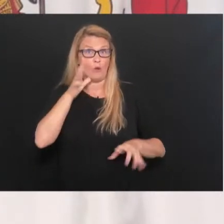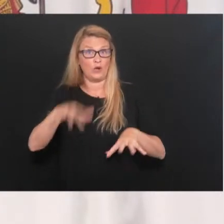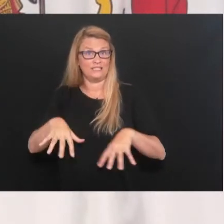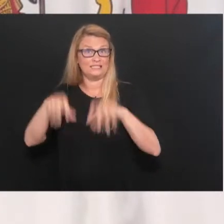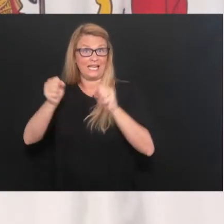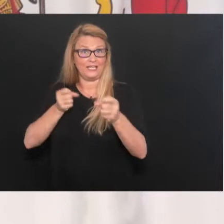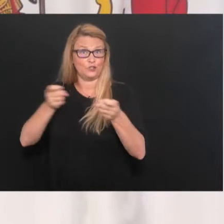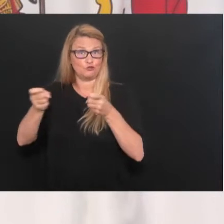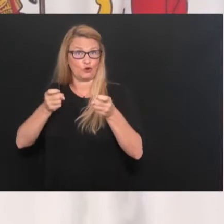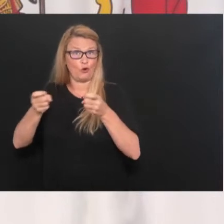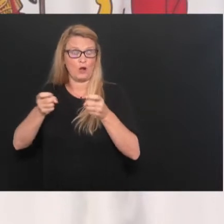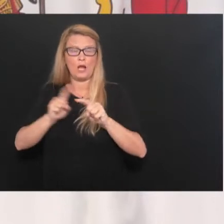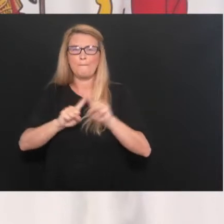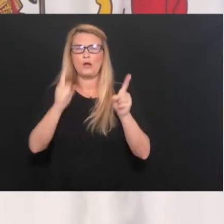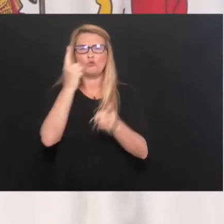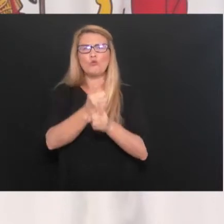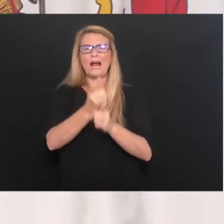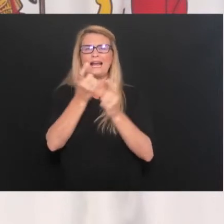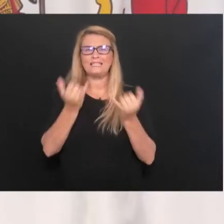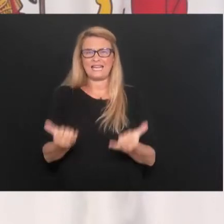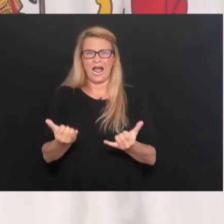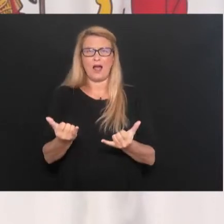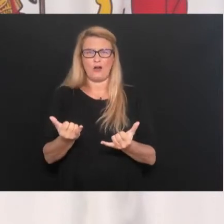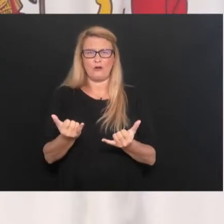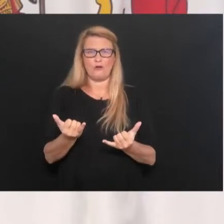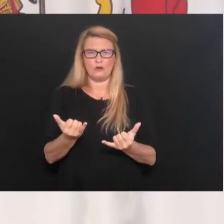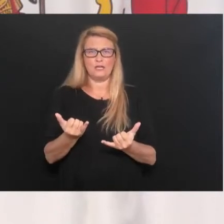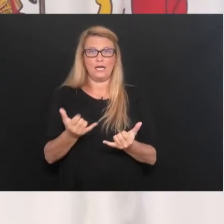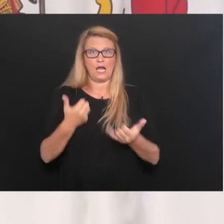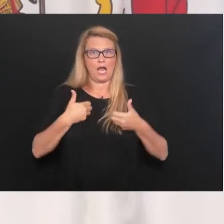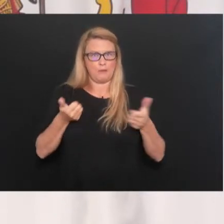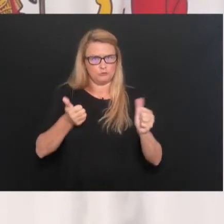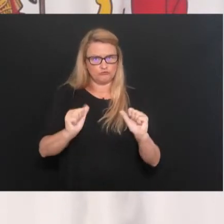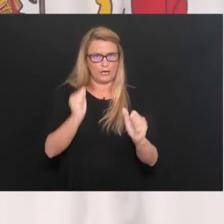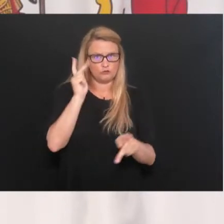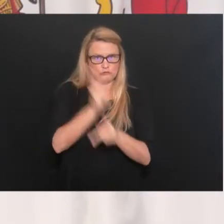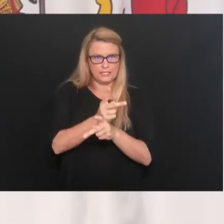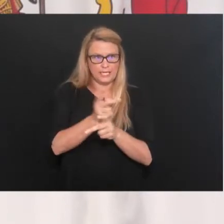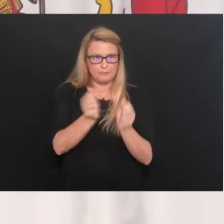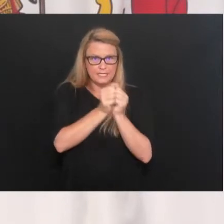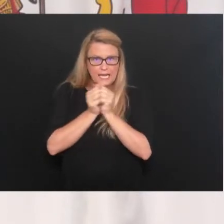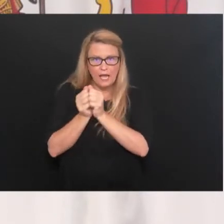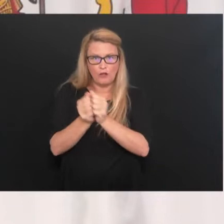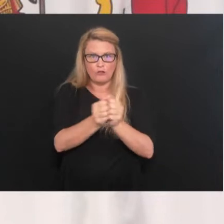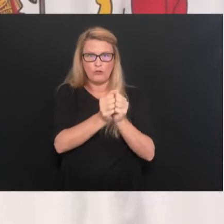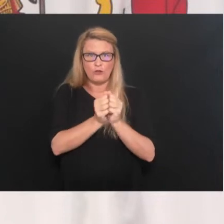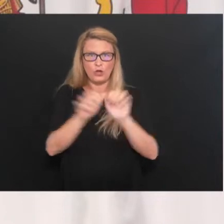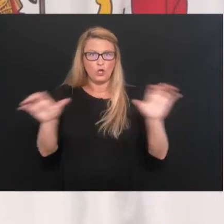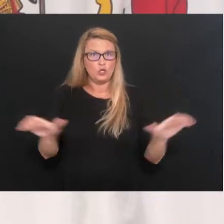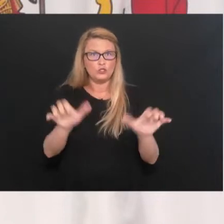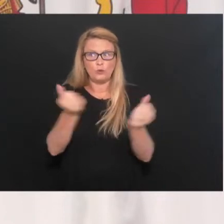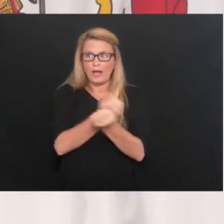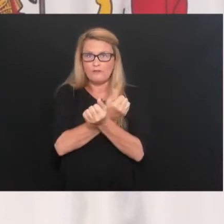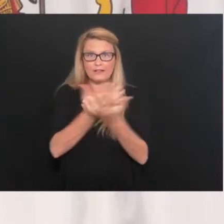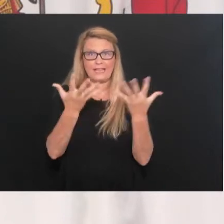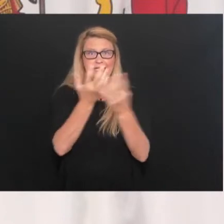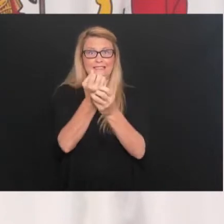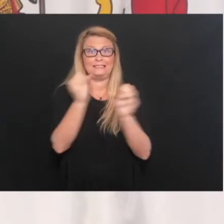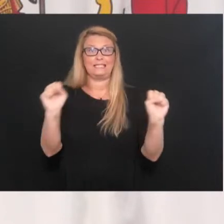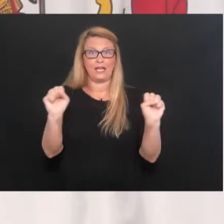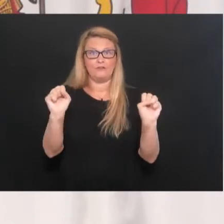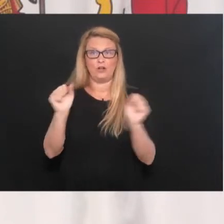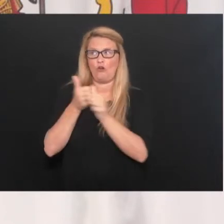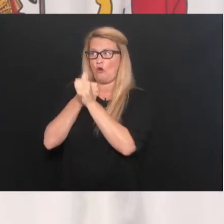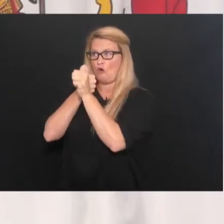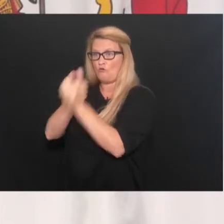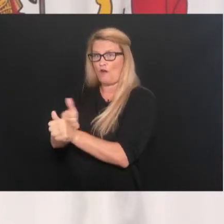now, I am trying with all in me to keep us together, do the safest thing, listen to all the medical